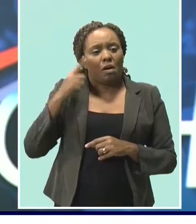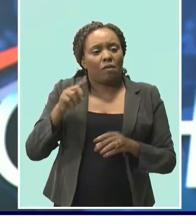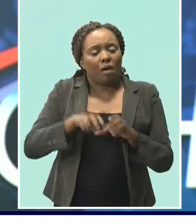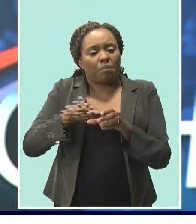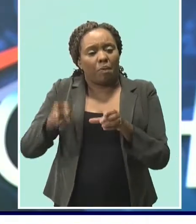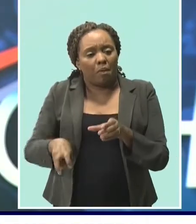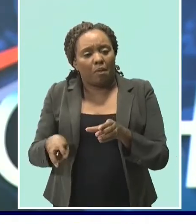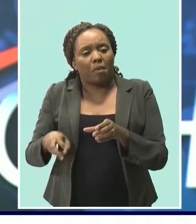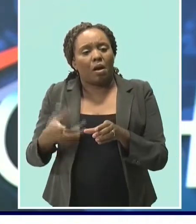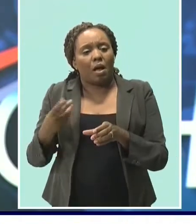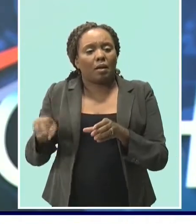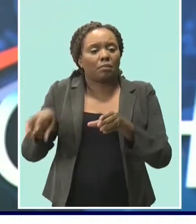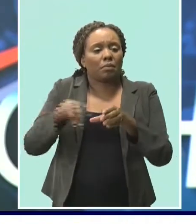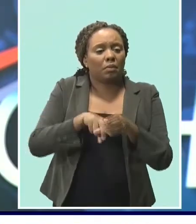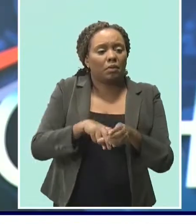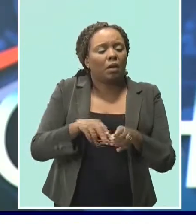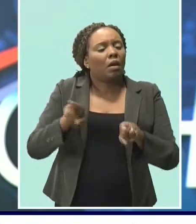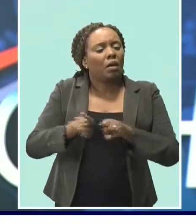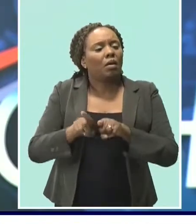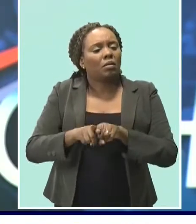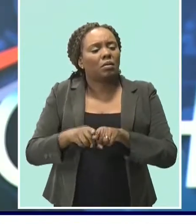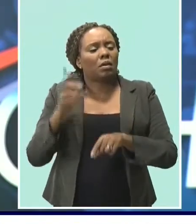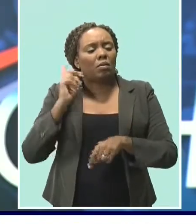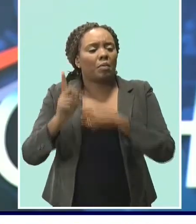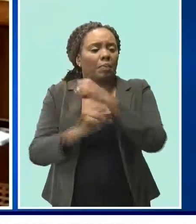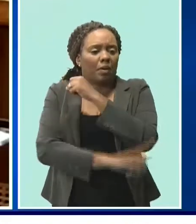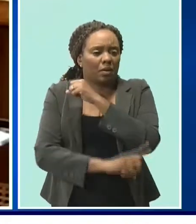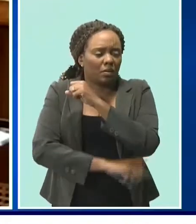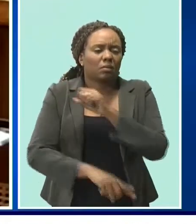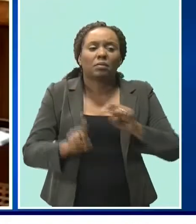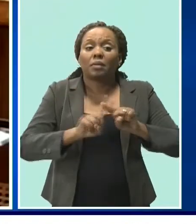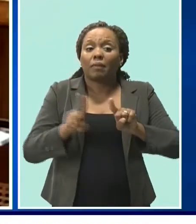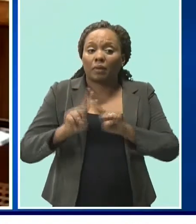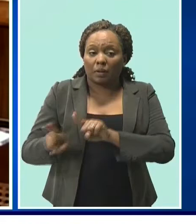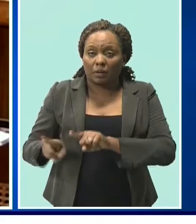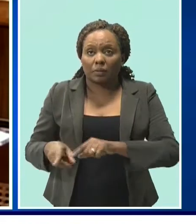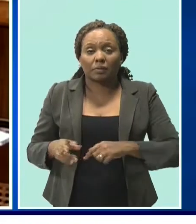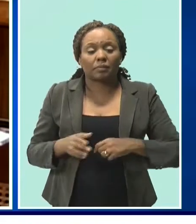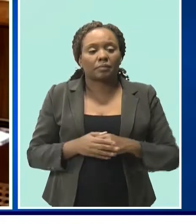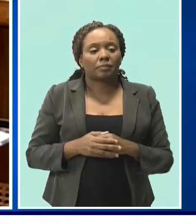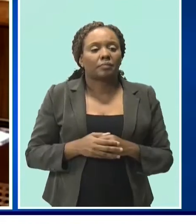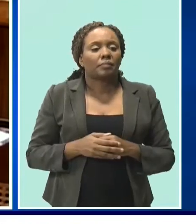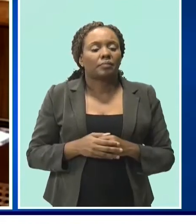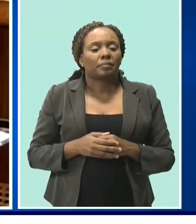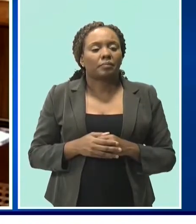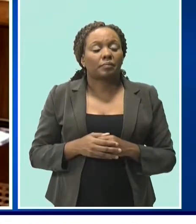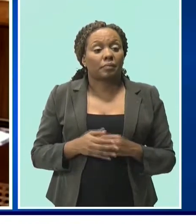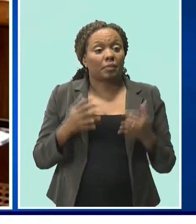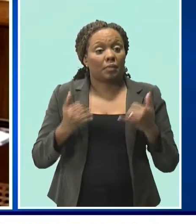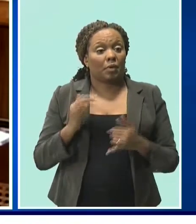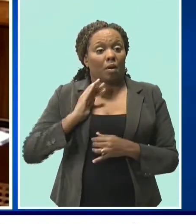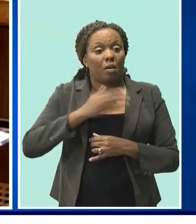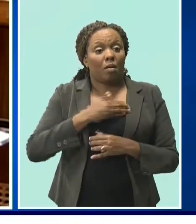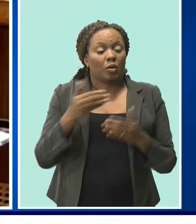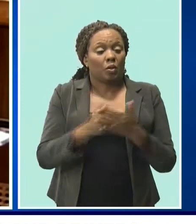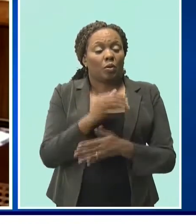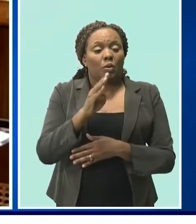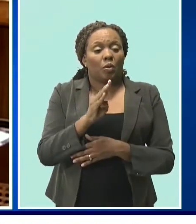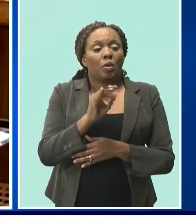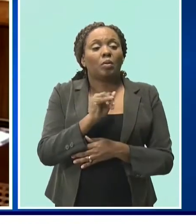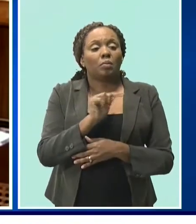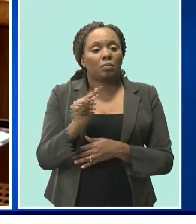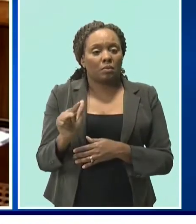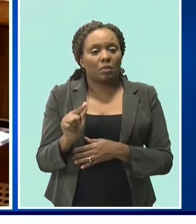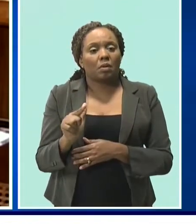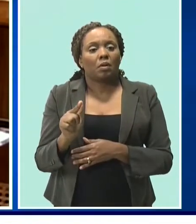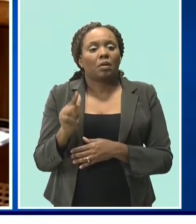will also be penalized differently. The bill decriminalizes offences in respect of public service vehicles